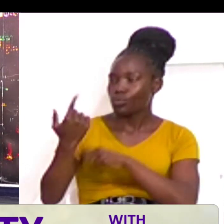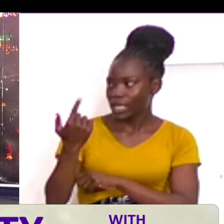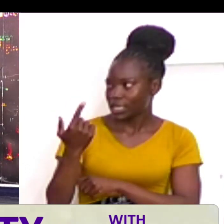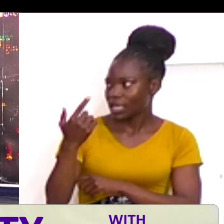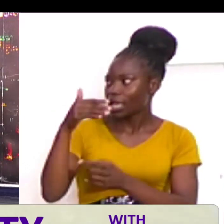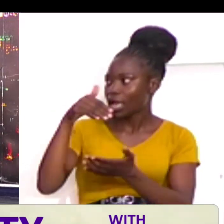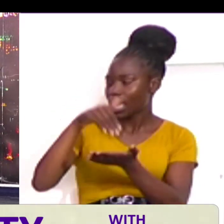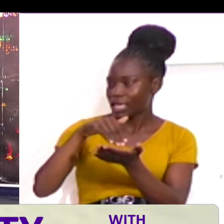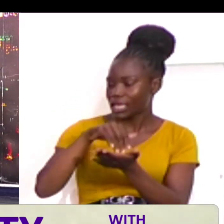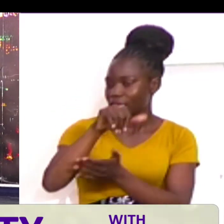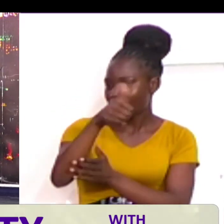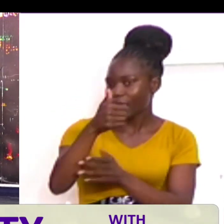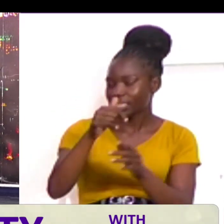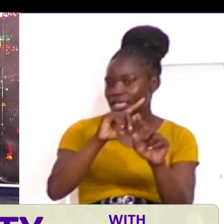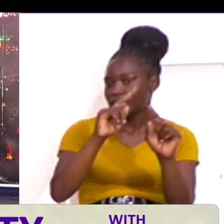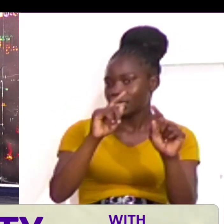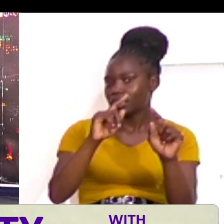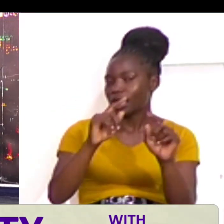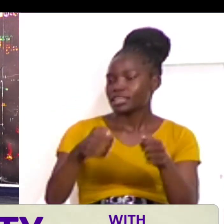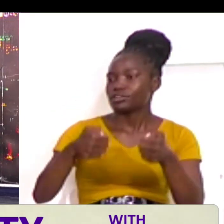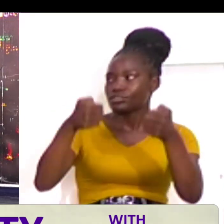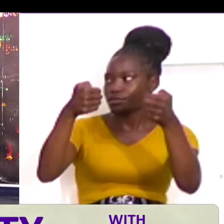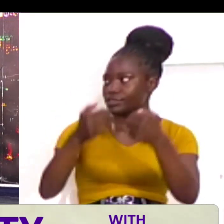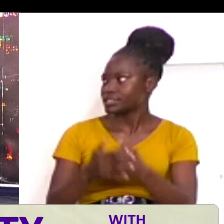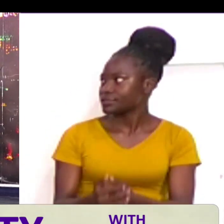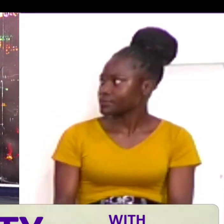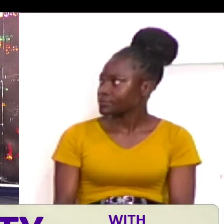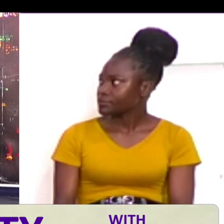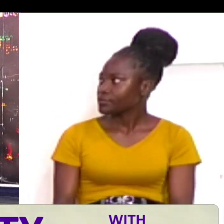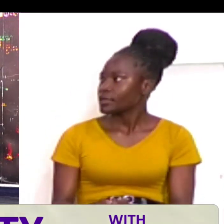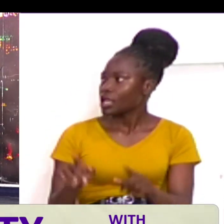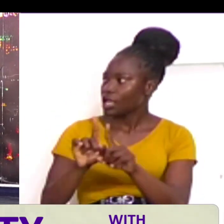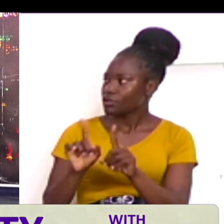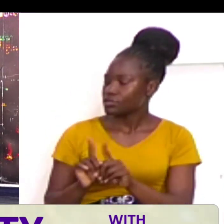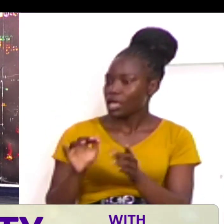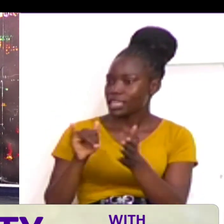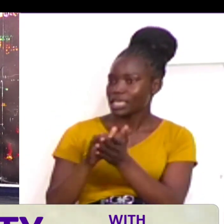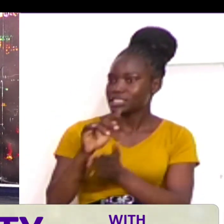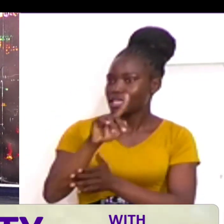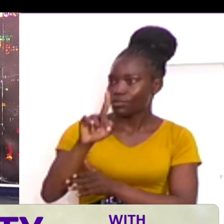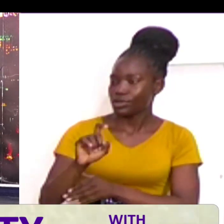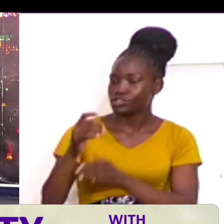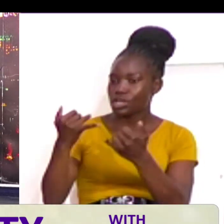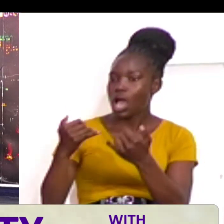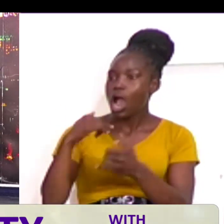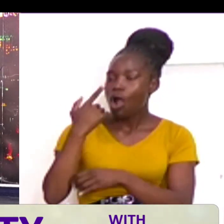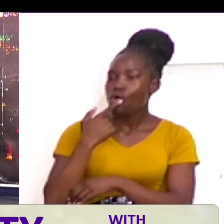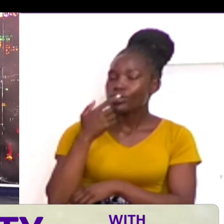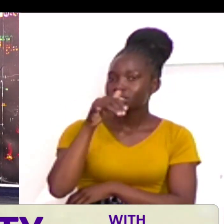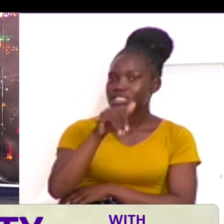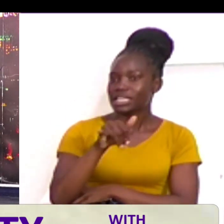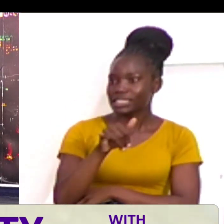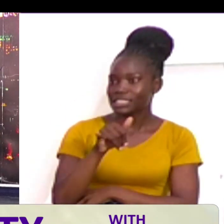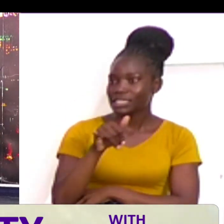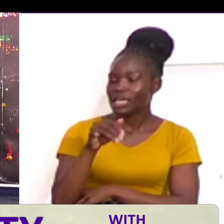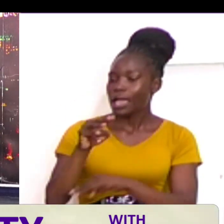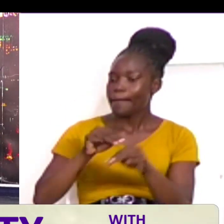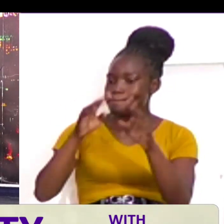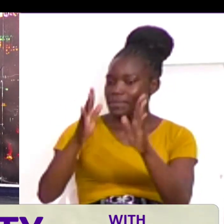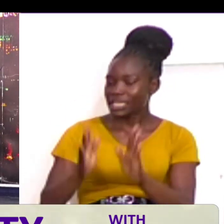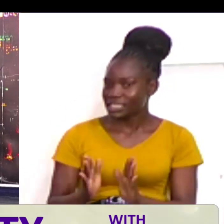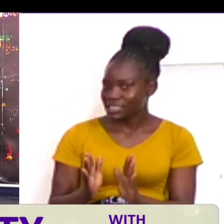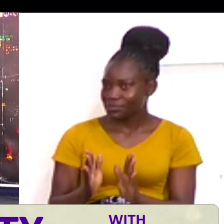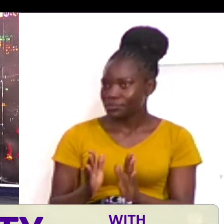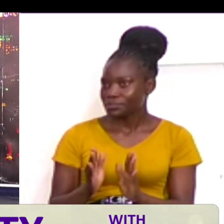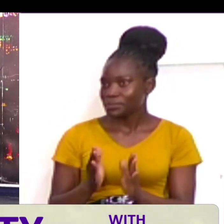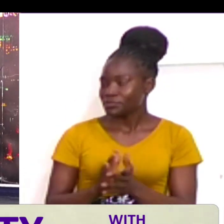win other trophies again. And I think that is the question right now. Who is that manager? Is it Xabi Alonso